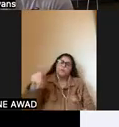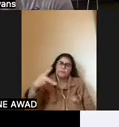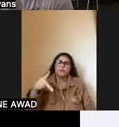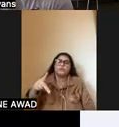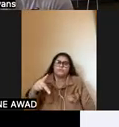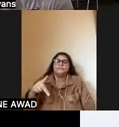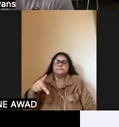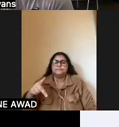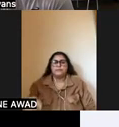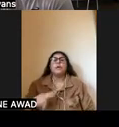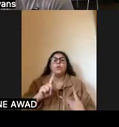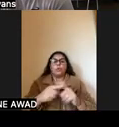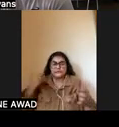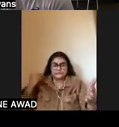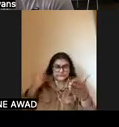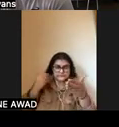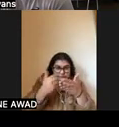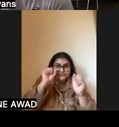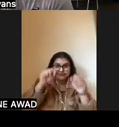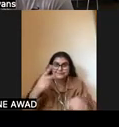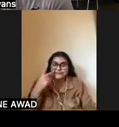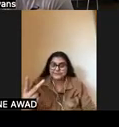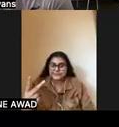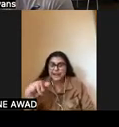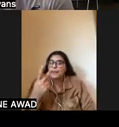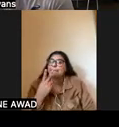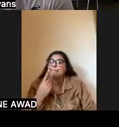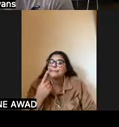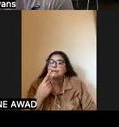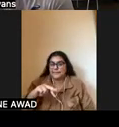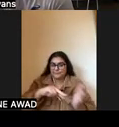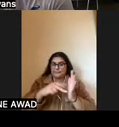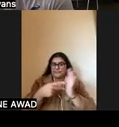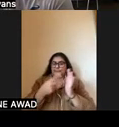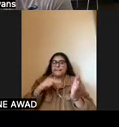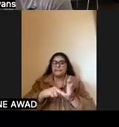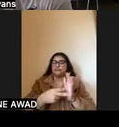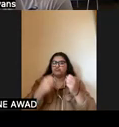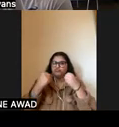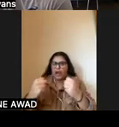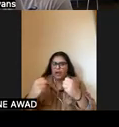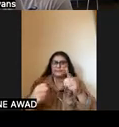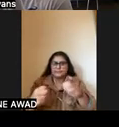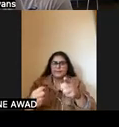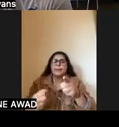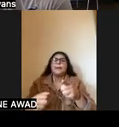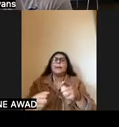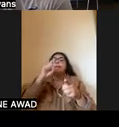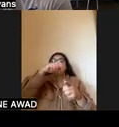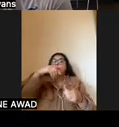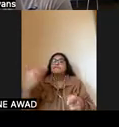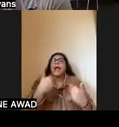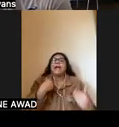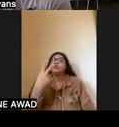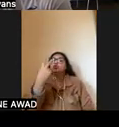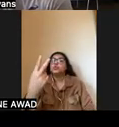you look really close, you'll actually see another peak, kind of another bit of pink here. And that's because parrotfishes have two sets of jaws.